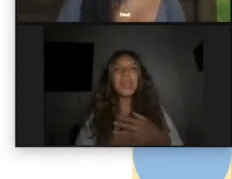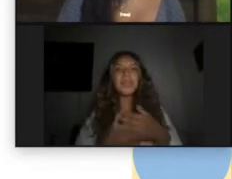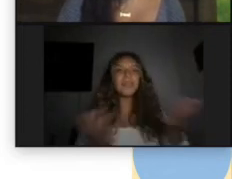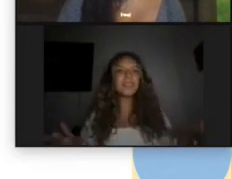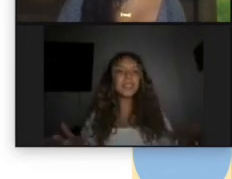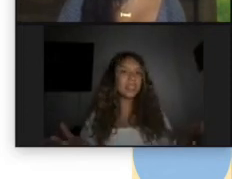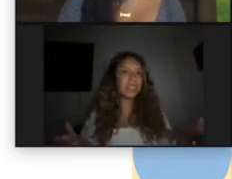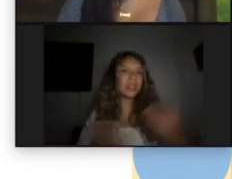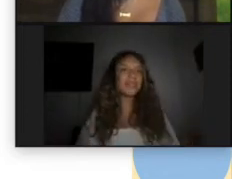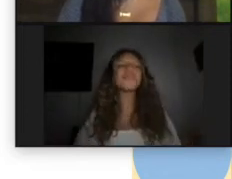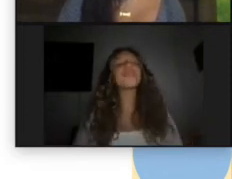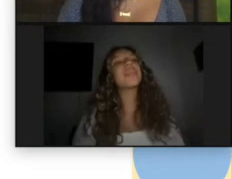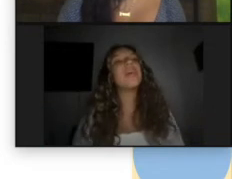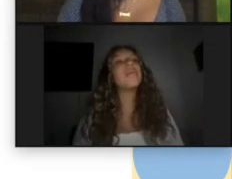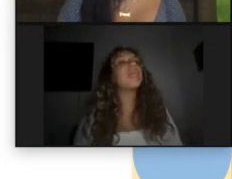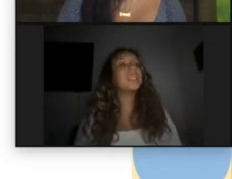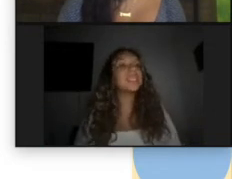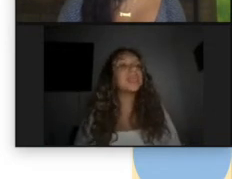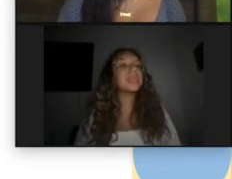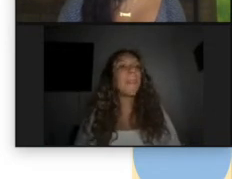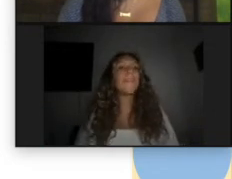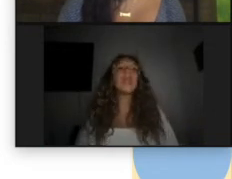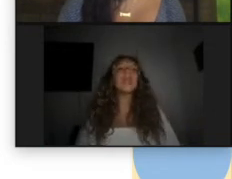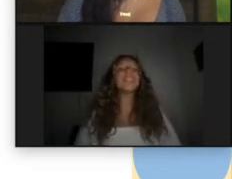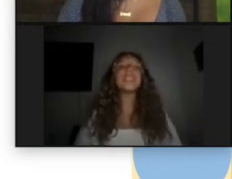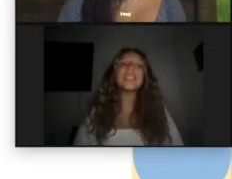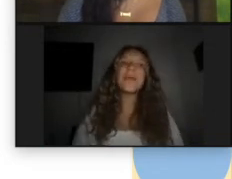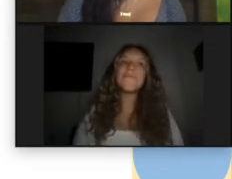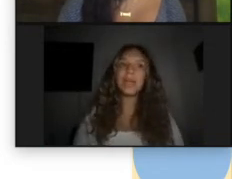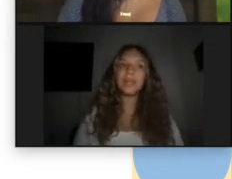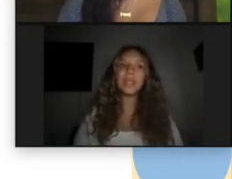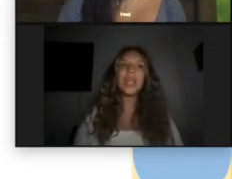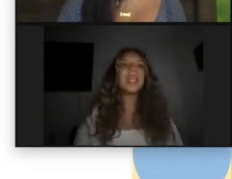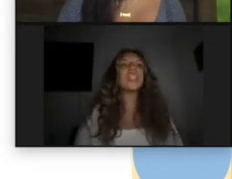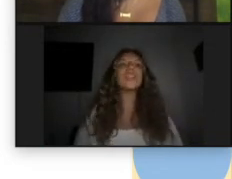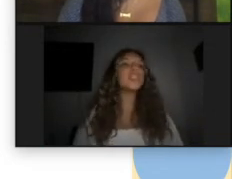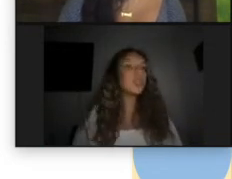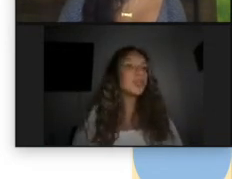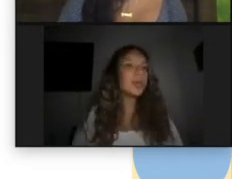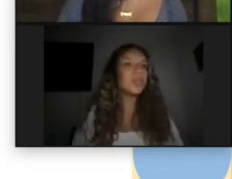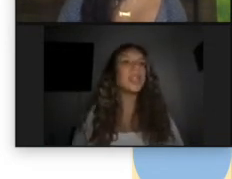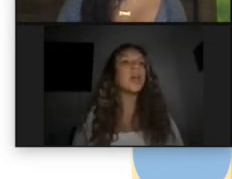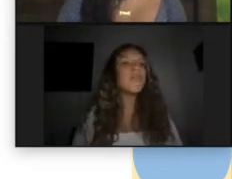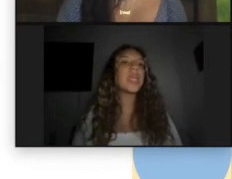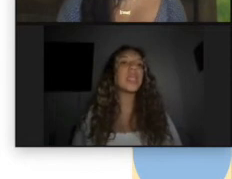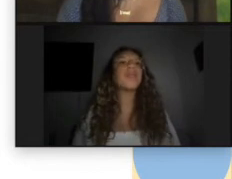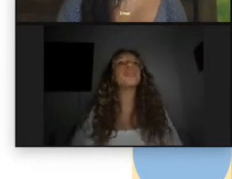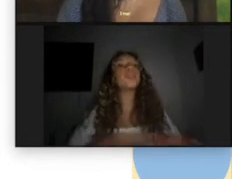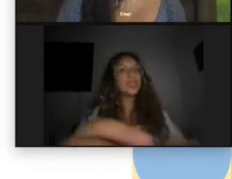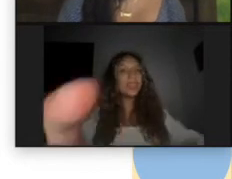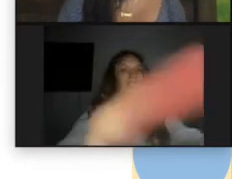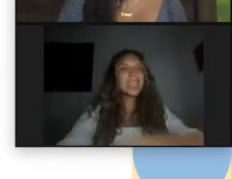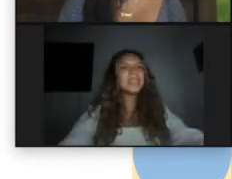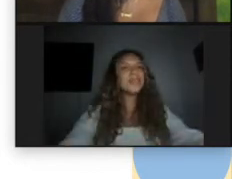mr sucher um and he says dear stem family thank you so so much for an unforgettable